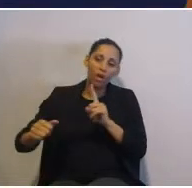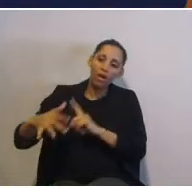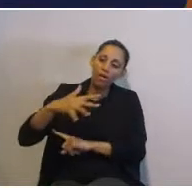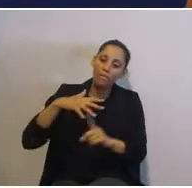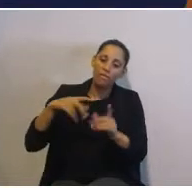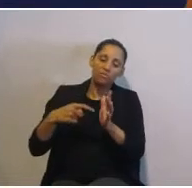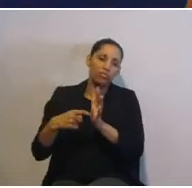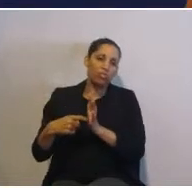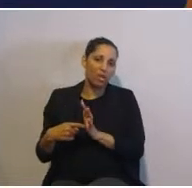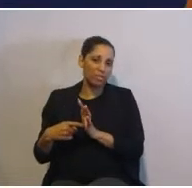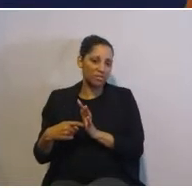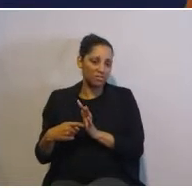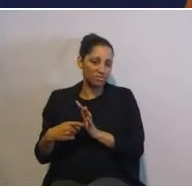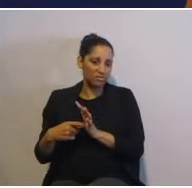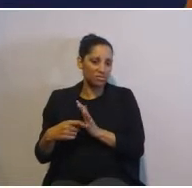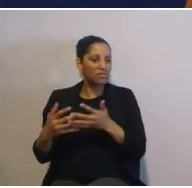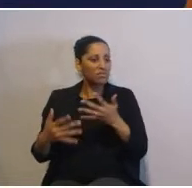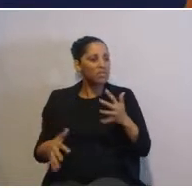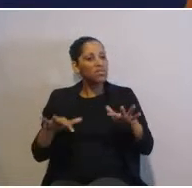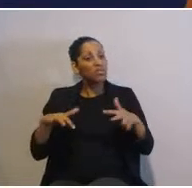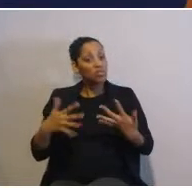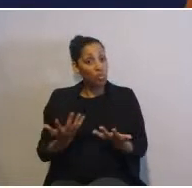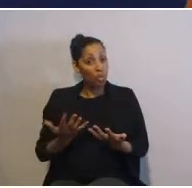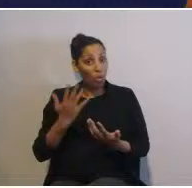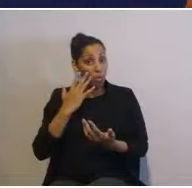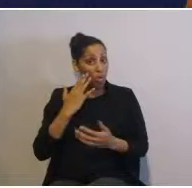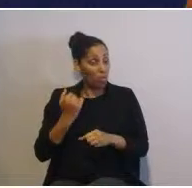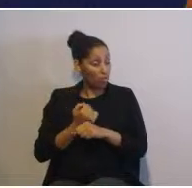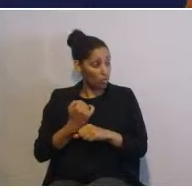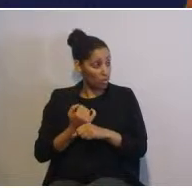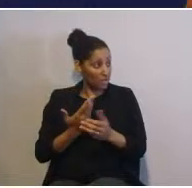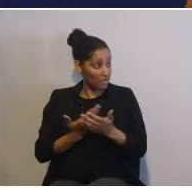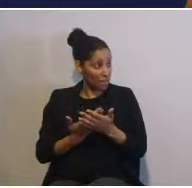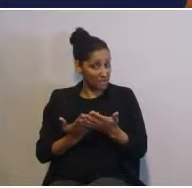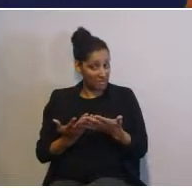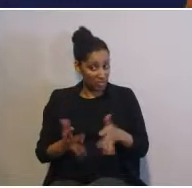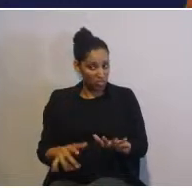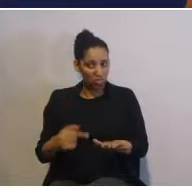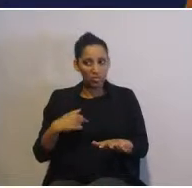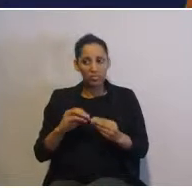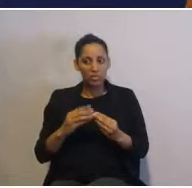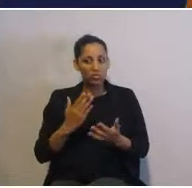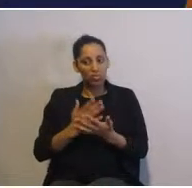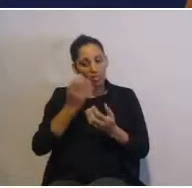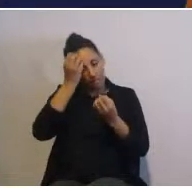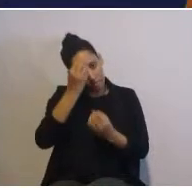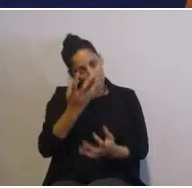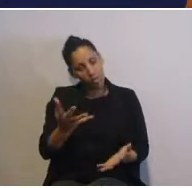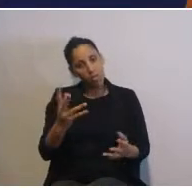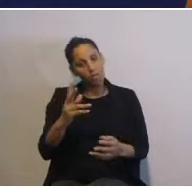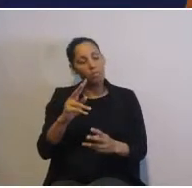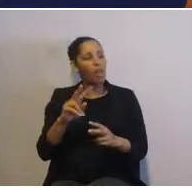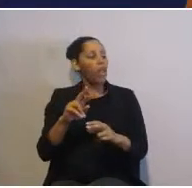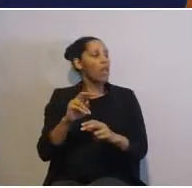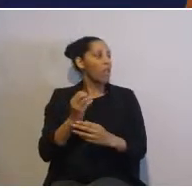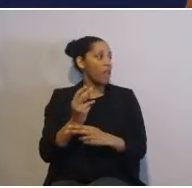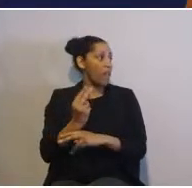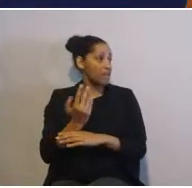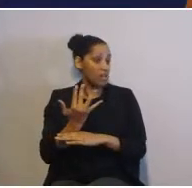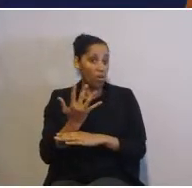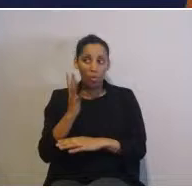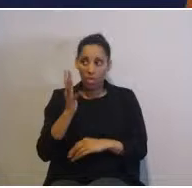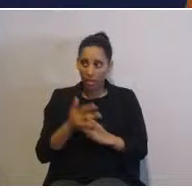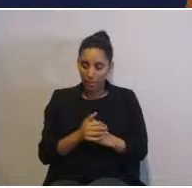etc. So that work, once it is available, we would make sure that is shared with NERSA. Now, coming to